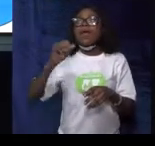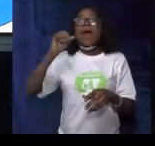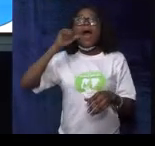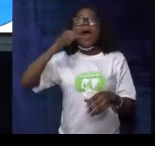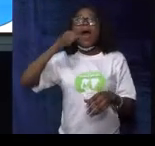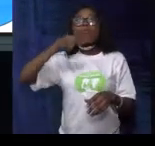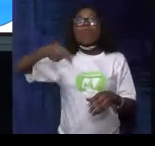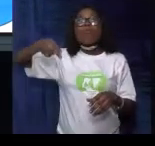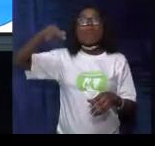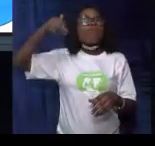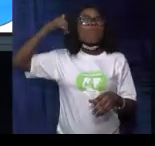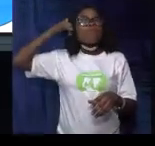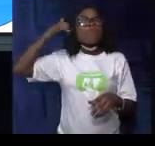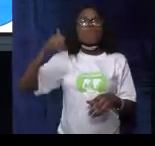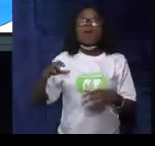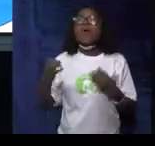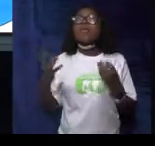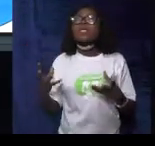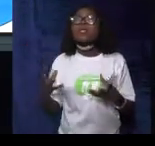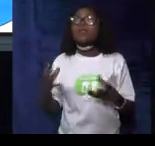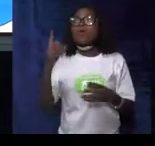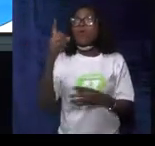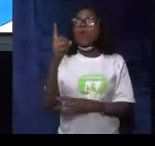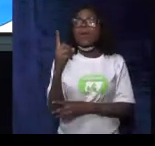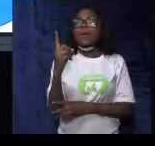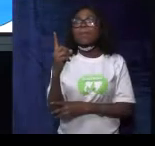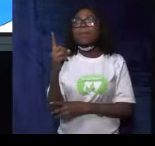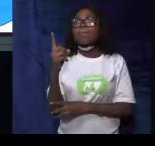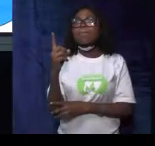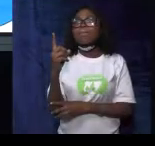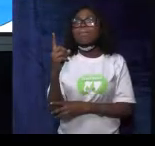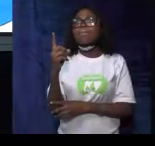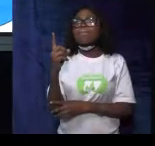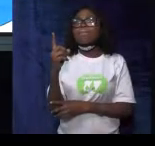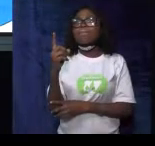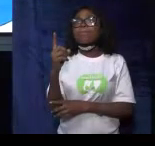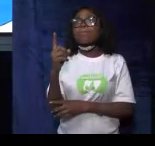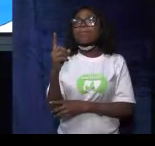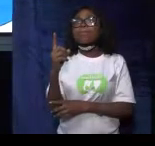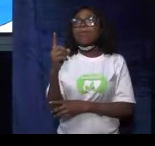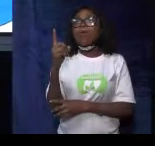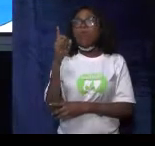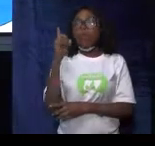Apple iPhone? Now this is a fraction of people that use Apple iPhone. That is 1.